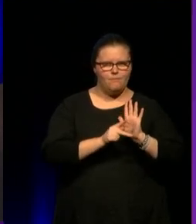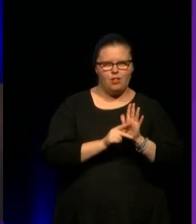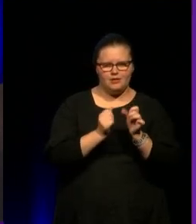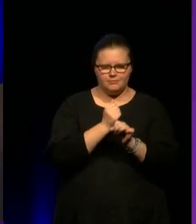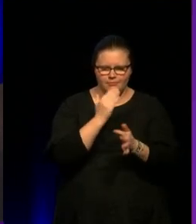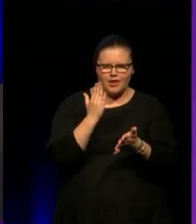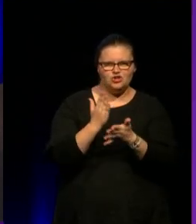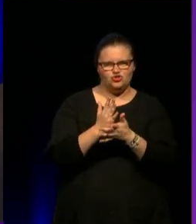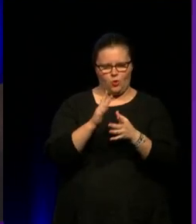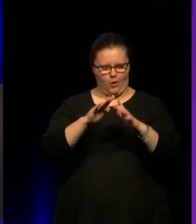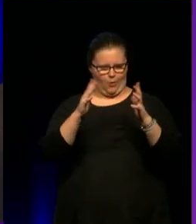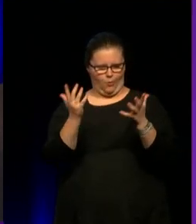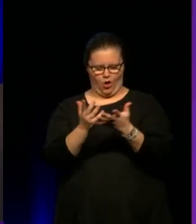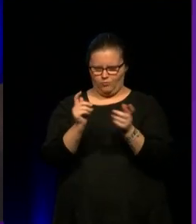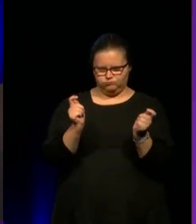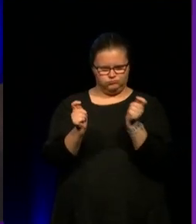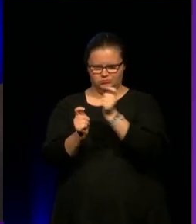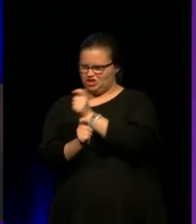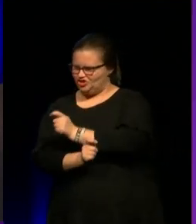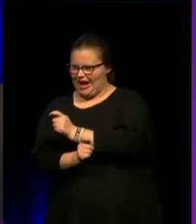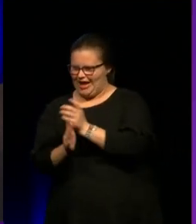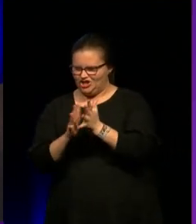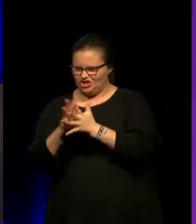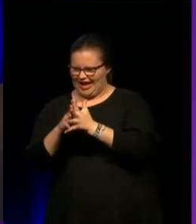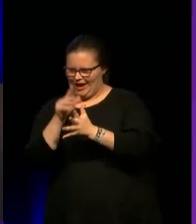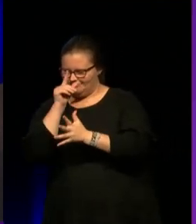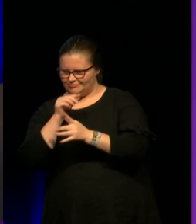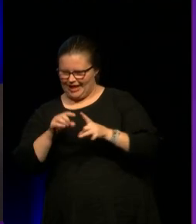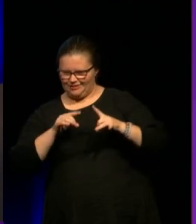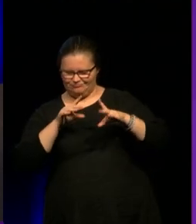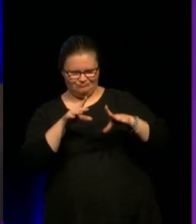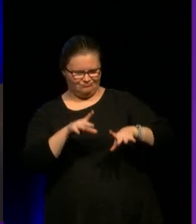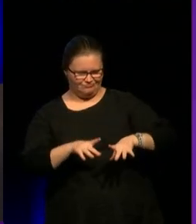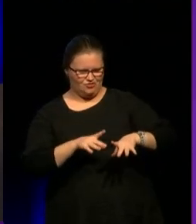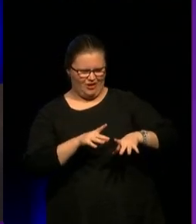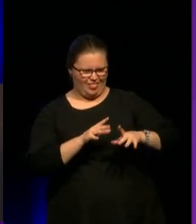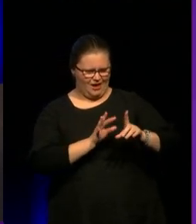in a fast-changing world? It's a pretty broad question, but it's hard, isn't it?